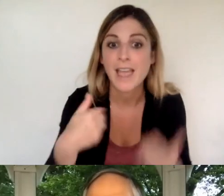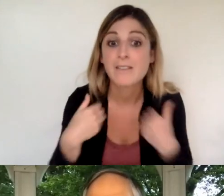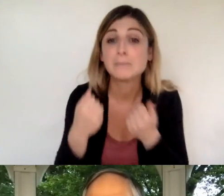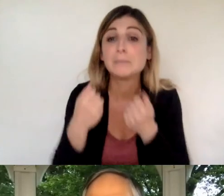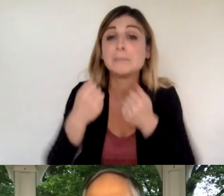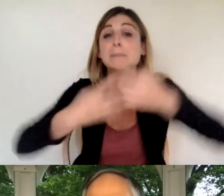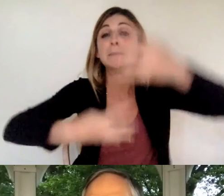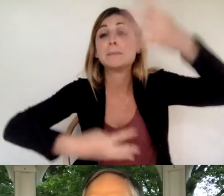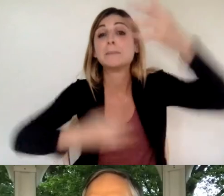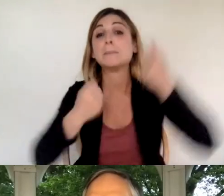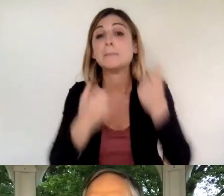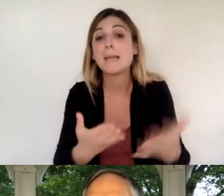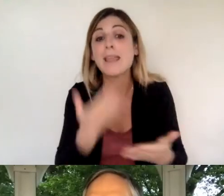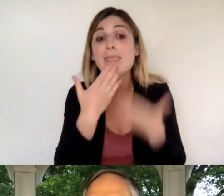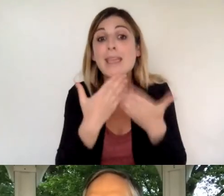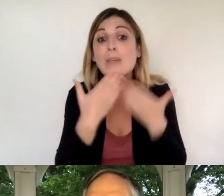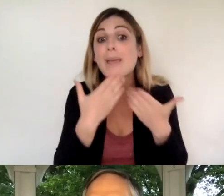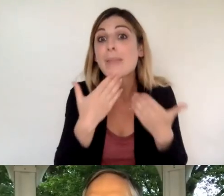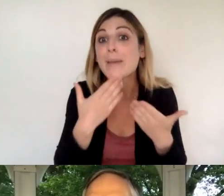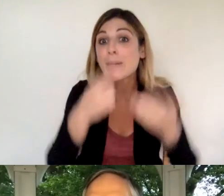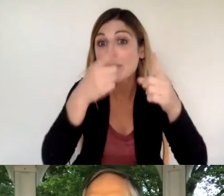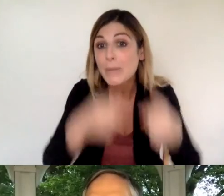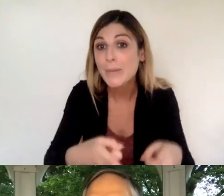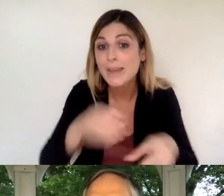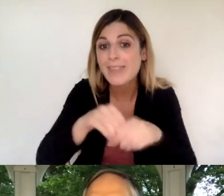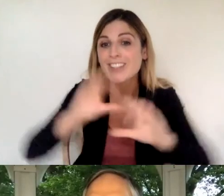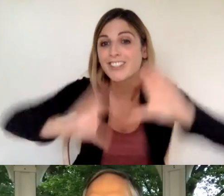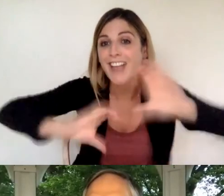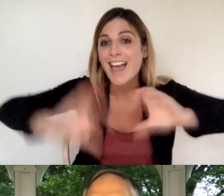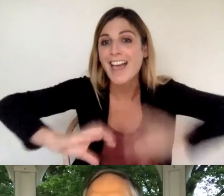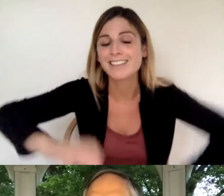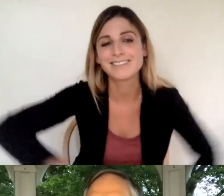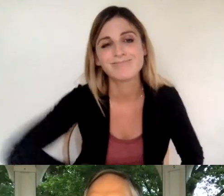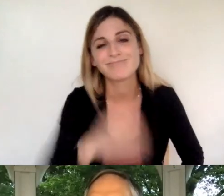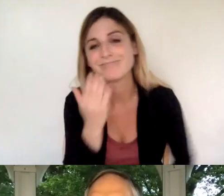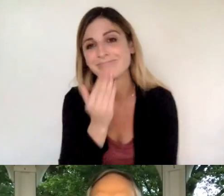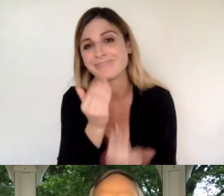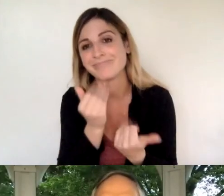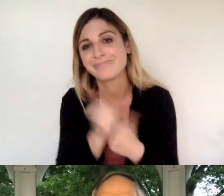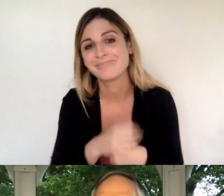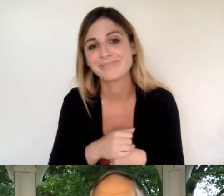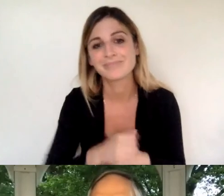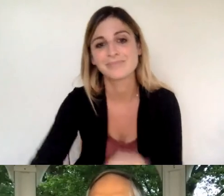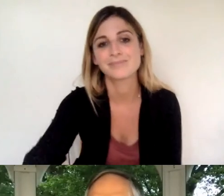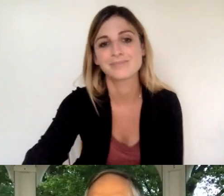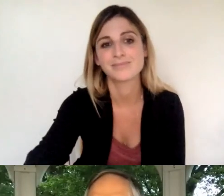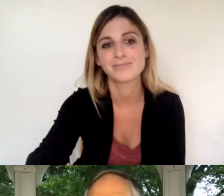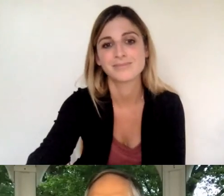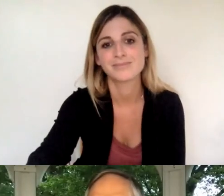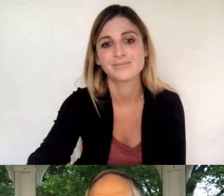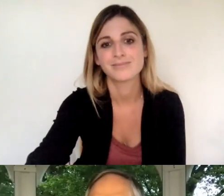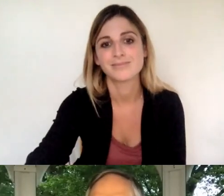here in the chat. Oh, that's so nice. Thank you. Yeah, it was really very, very sweet. So, and also the